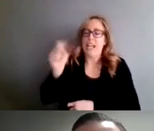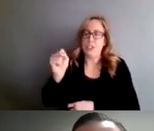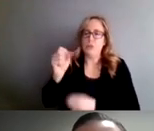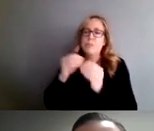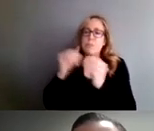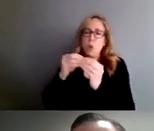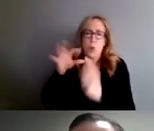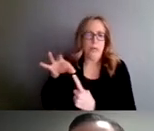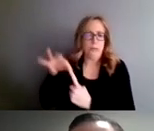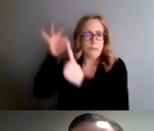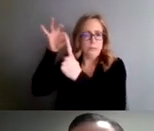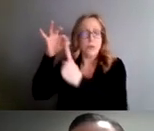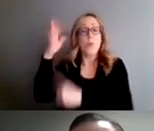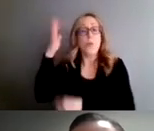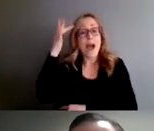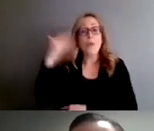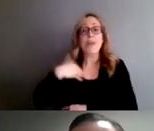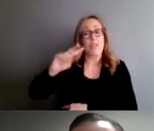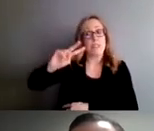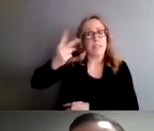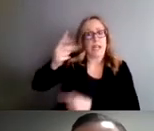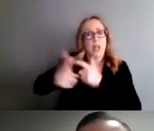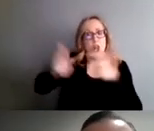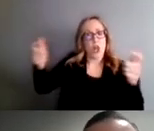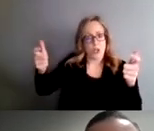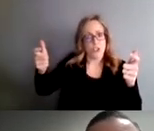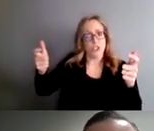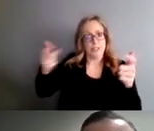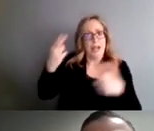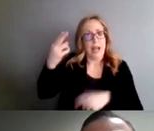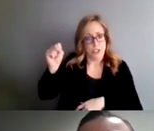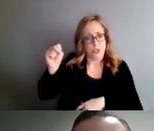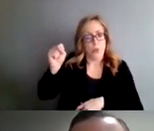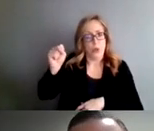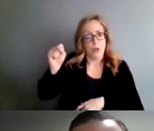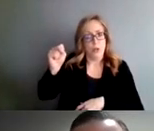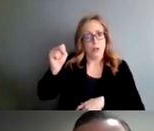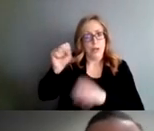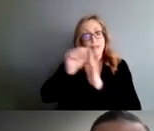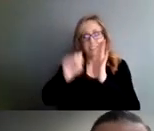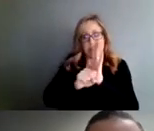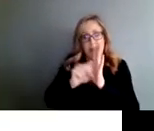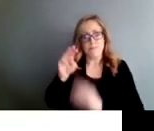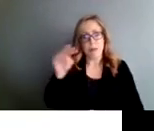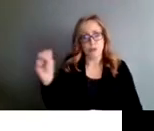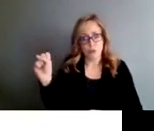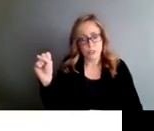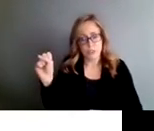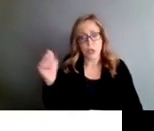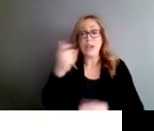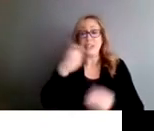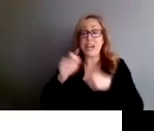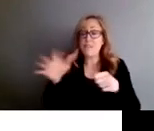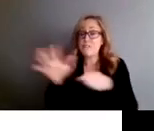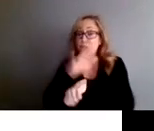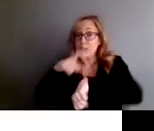through that a bit because we have the 2nd largest high school in the Commonwealth. So we're going to continue to plan, instead of full-time in person, for